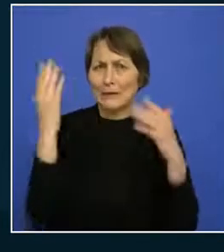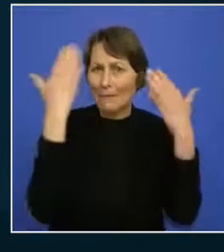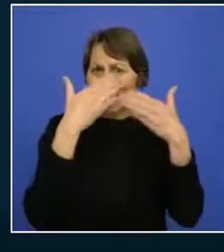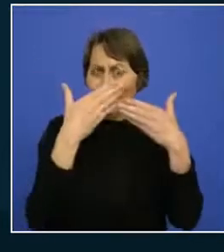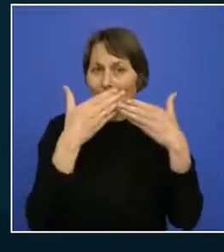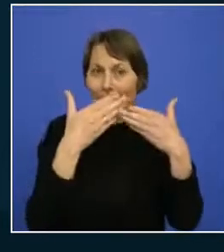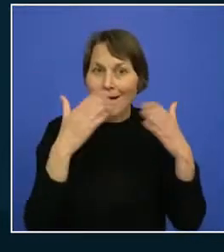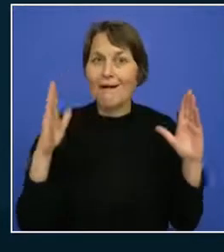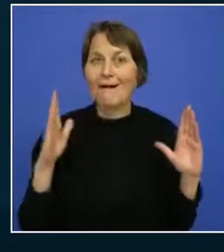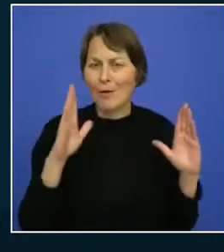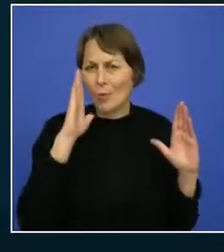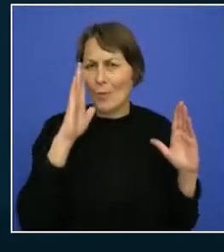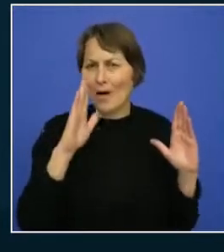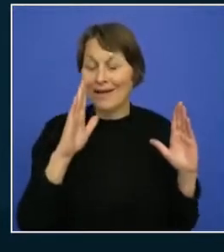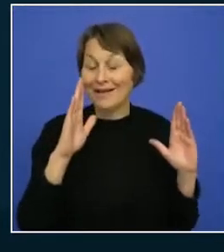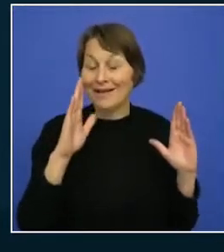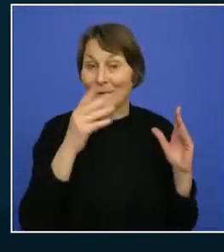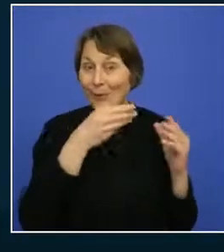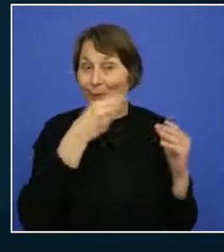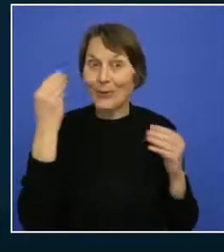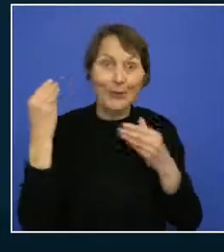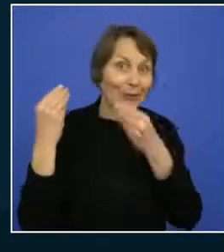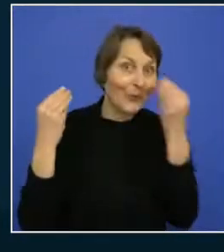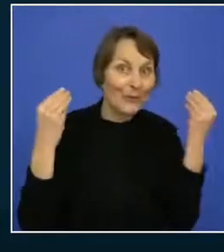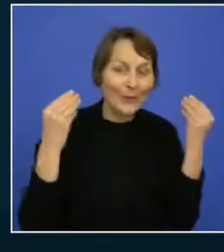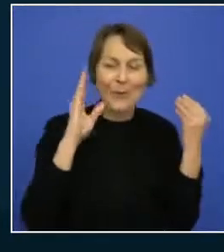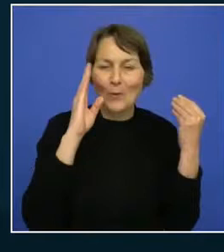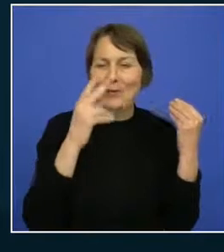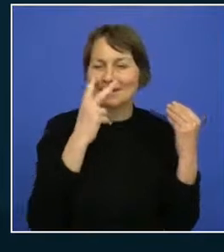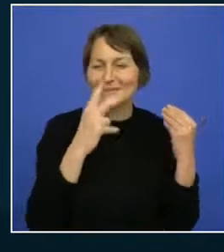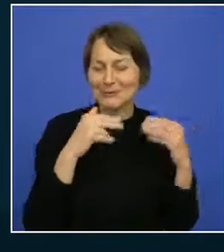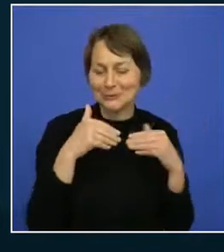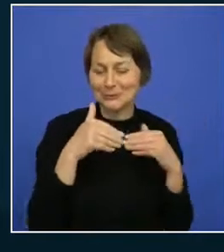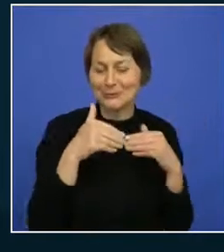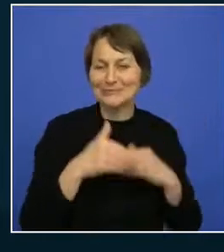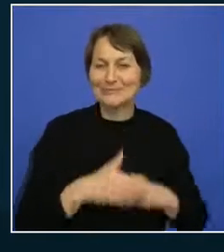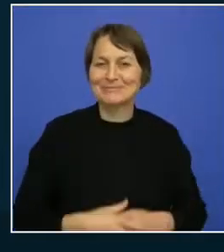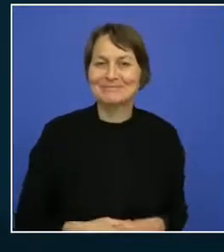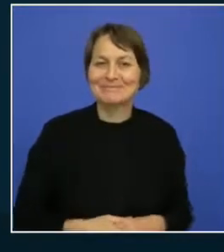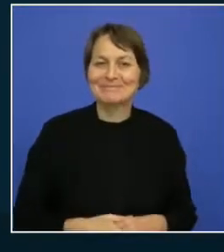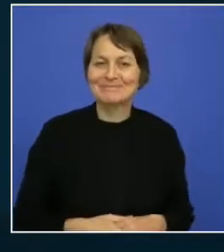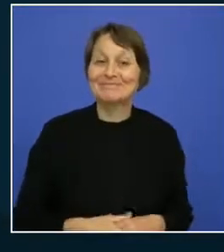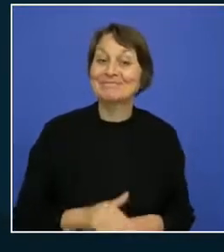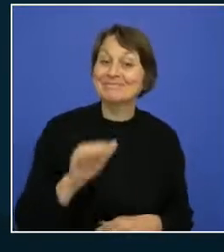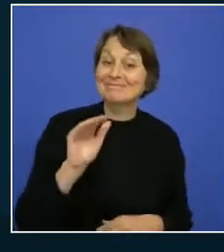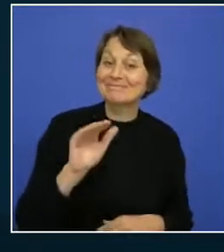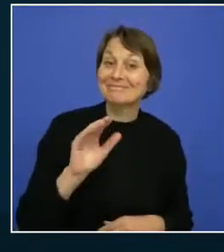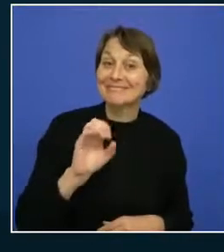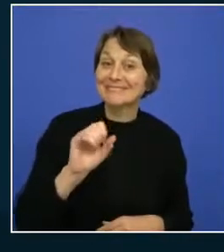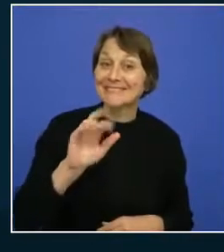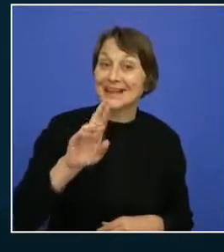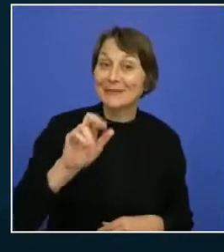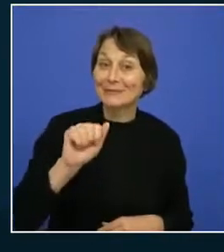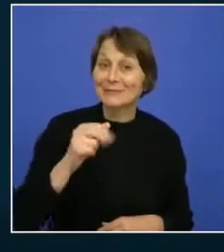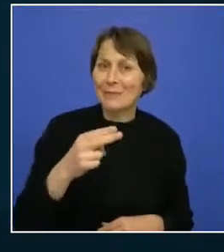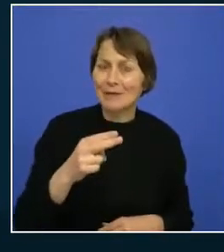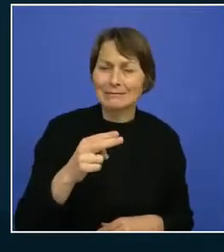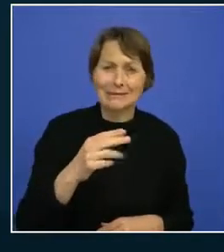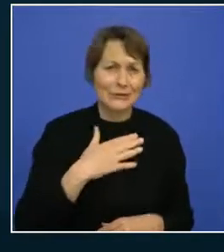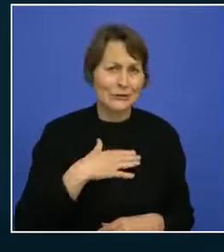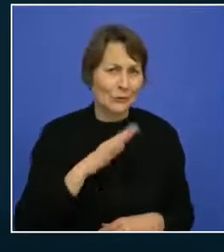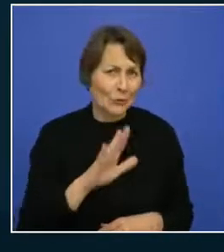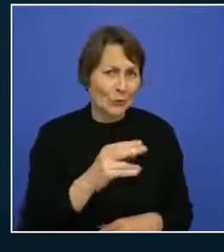lift that mysterious black screen that we're seeing right now. Sarah, I hope I pronounce your name